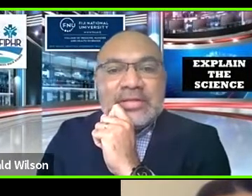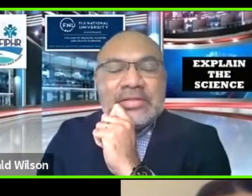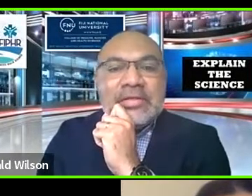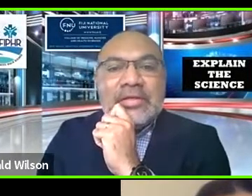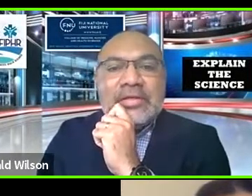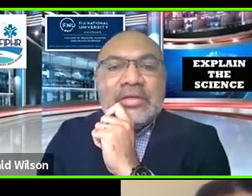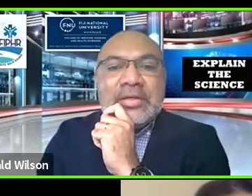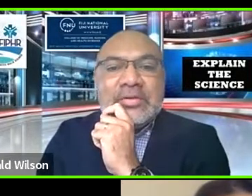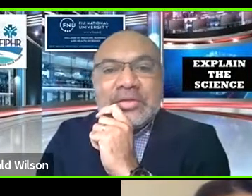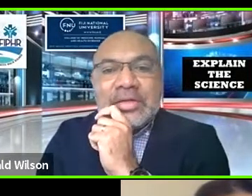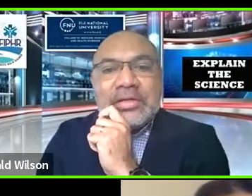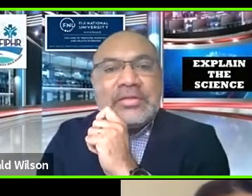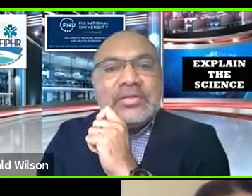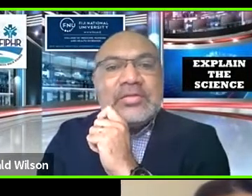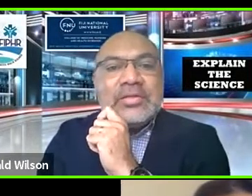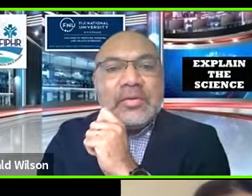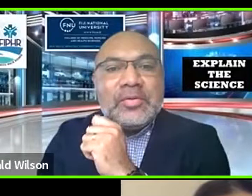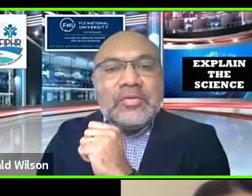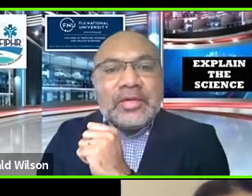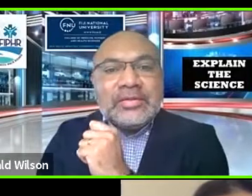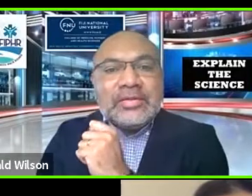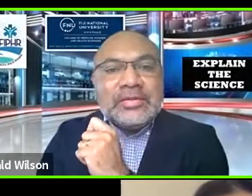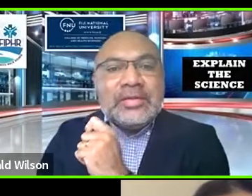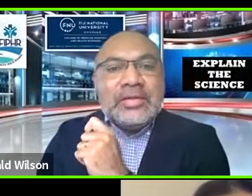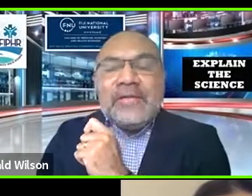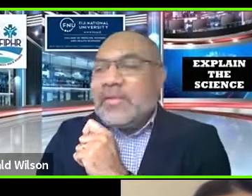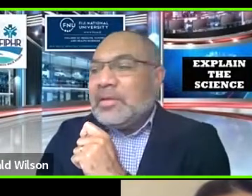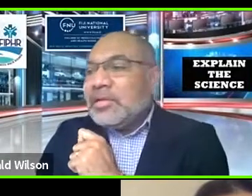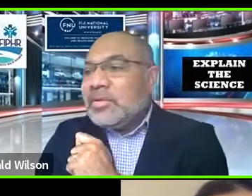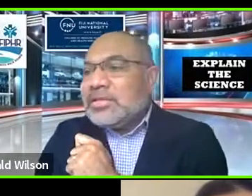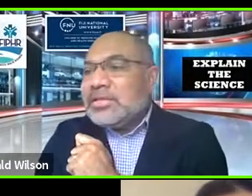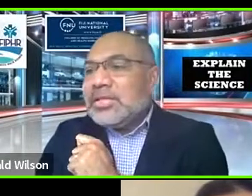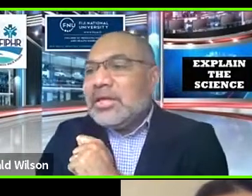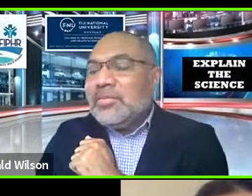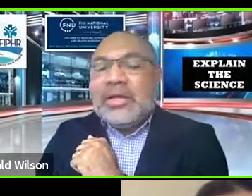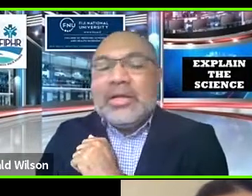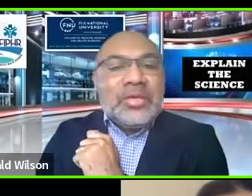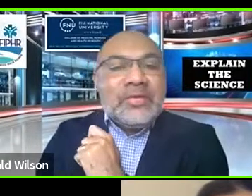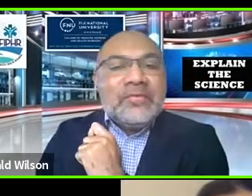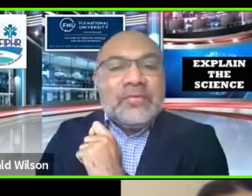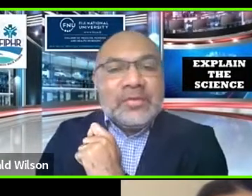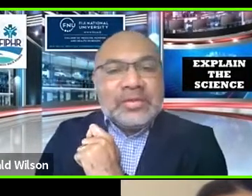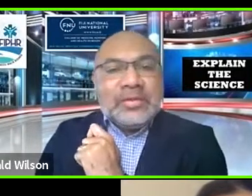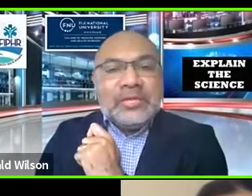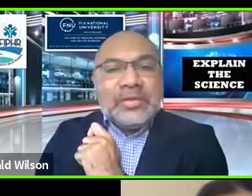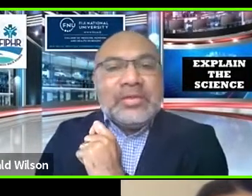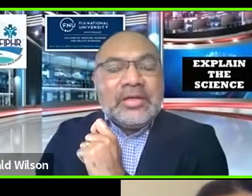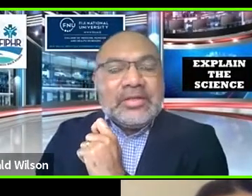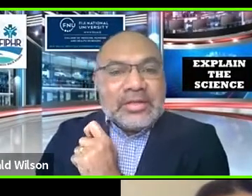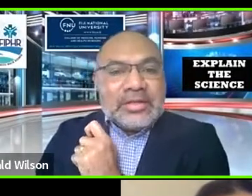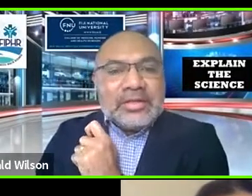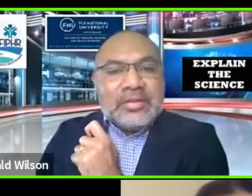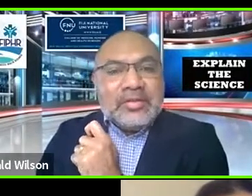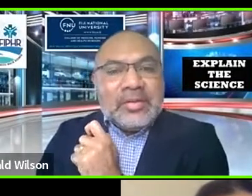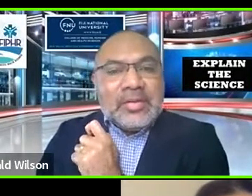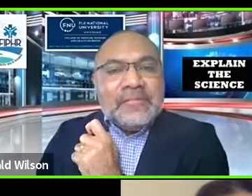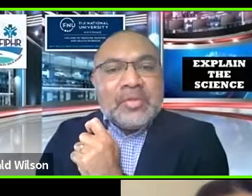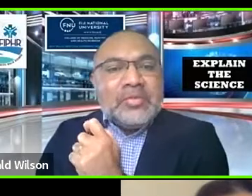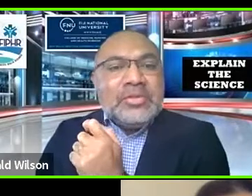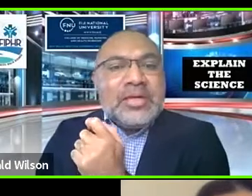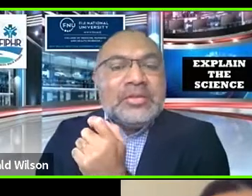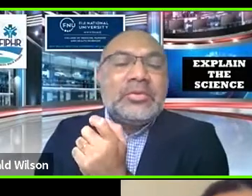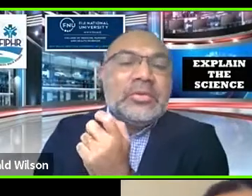AstraZeneca and Pfizer. So if a country like Australia is using both the vaccines, I think the questions are why we focused only on AstraZeneca. So